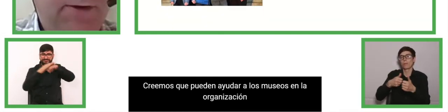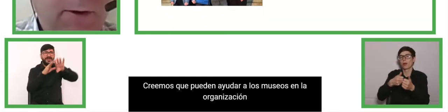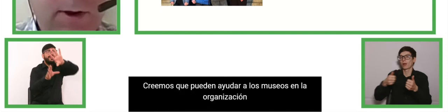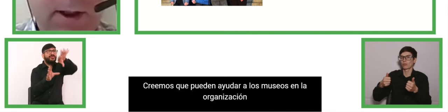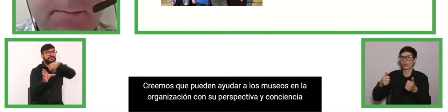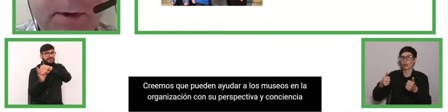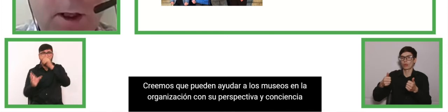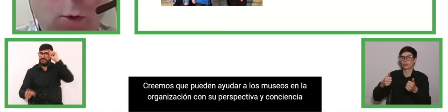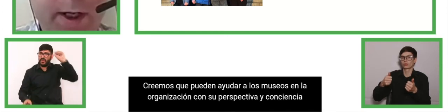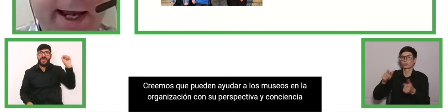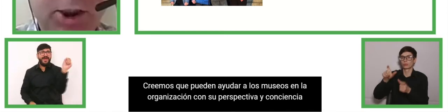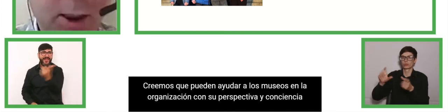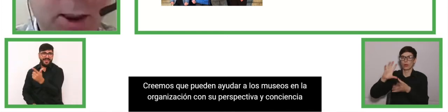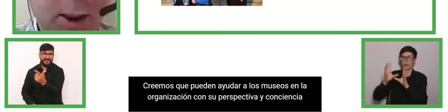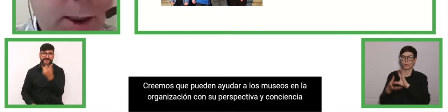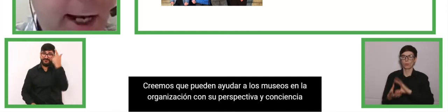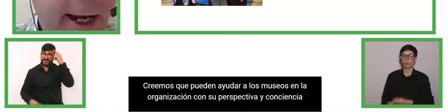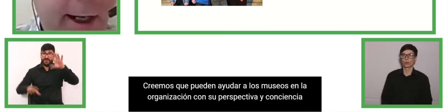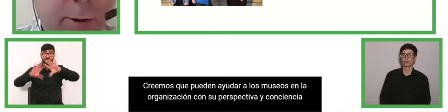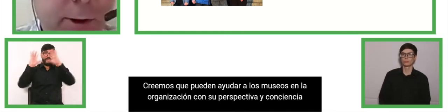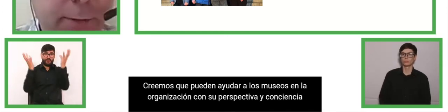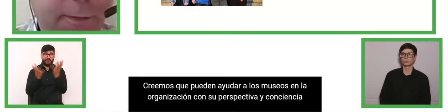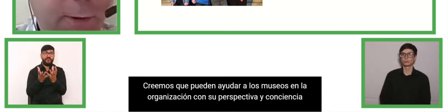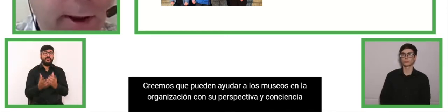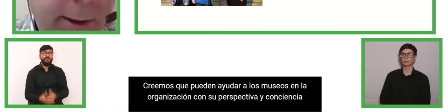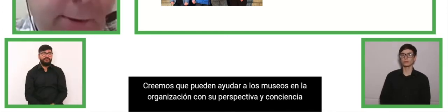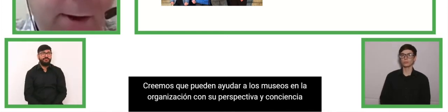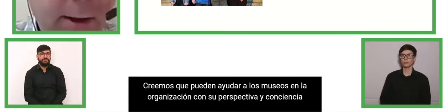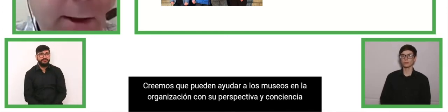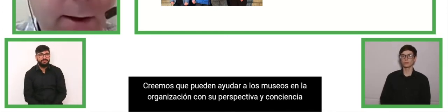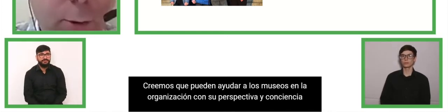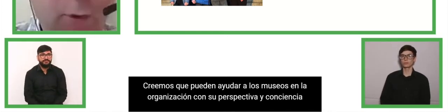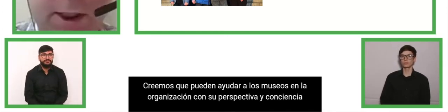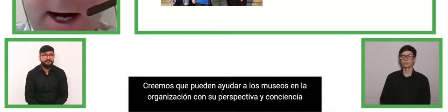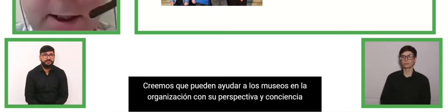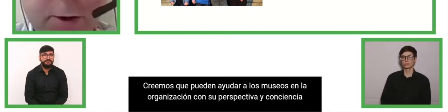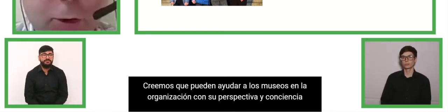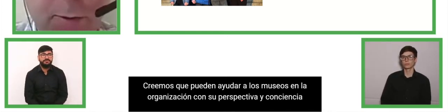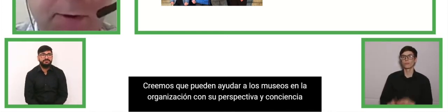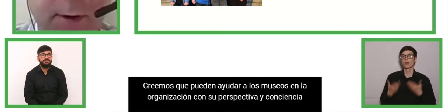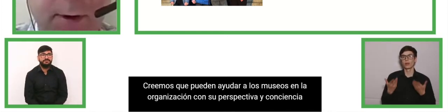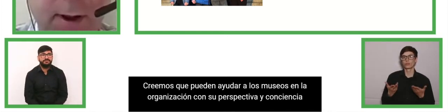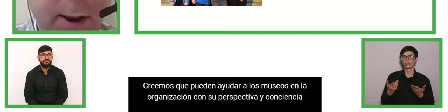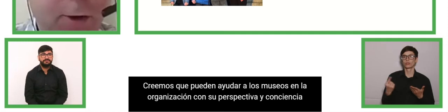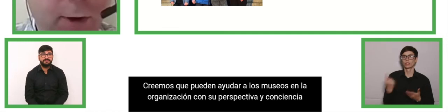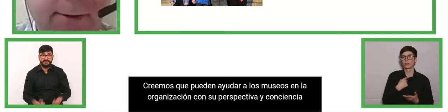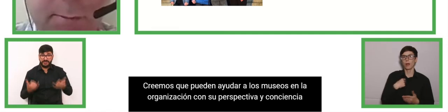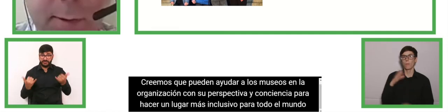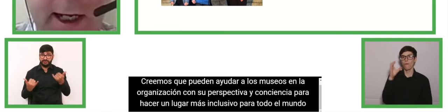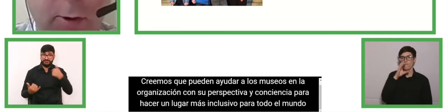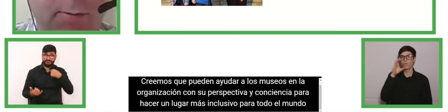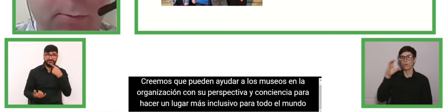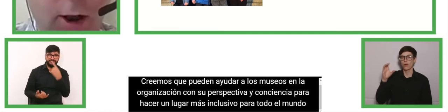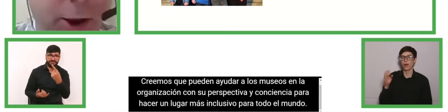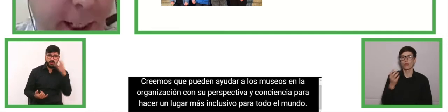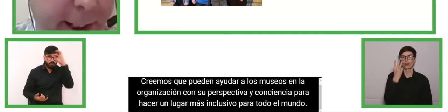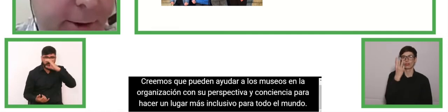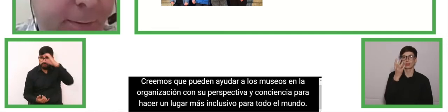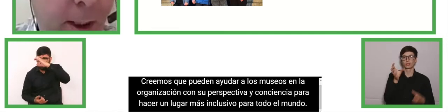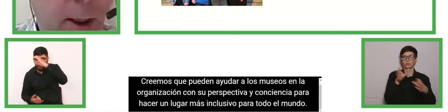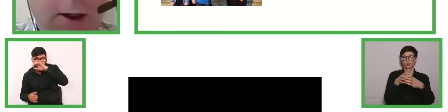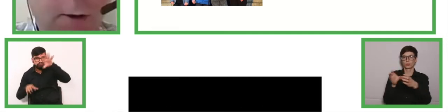So we actually head out for and see three target groups addressed by our